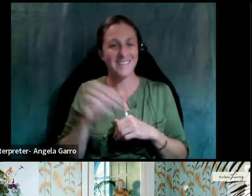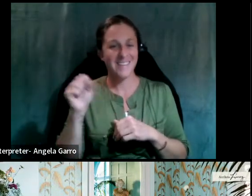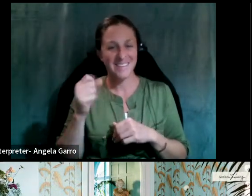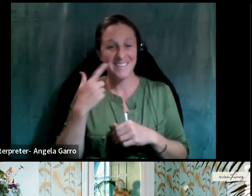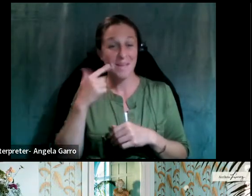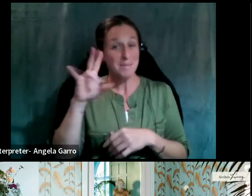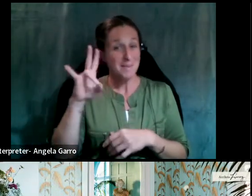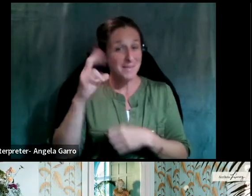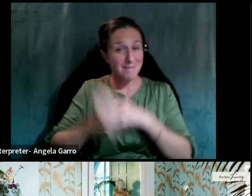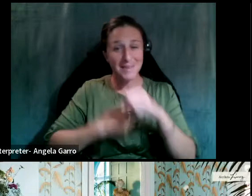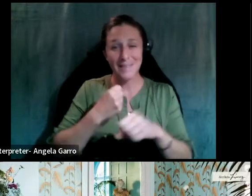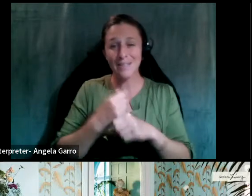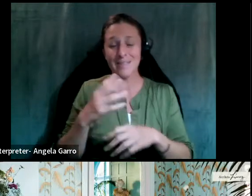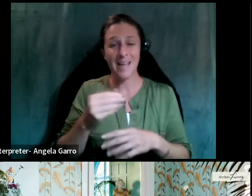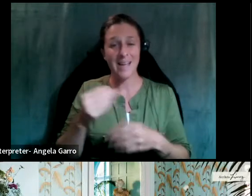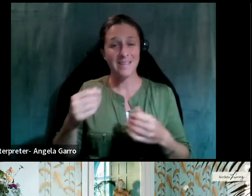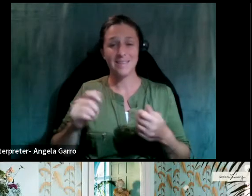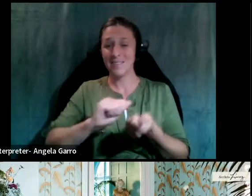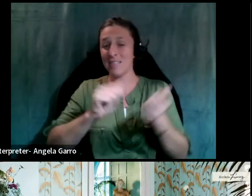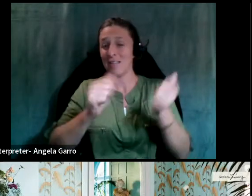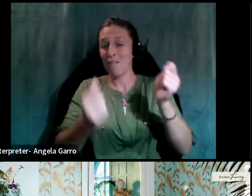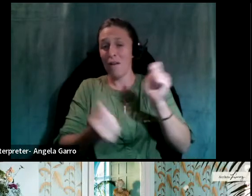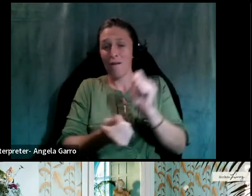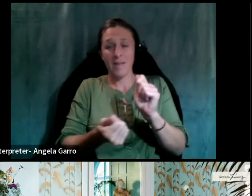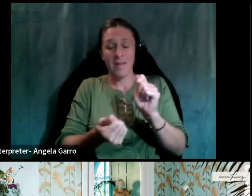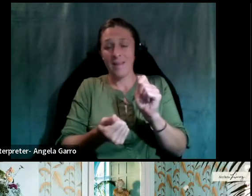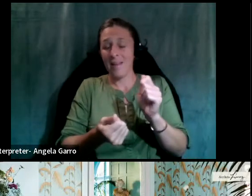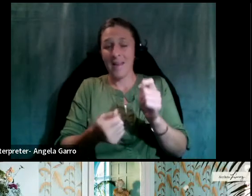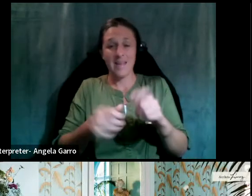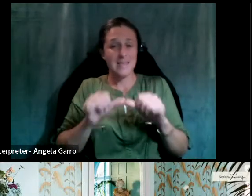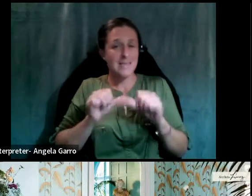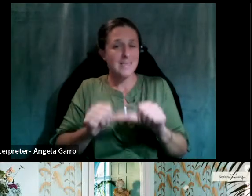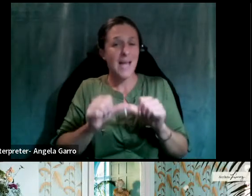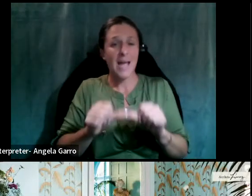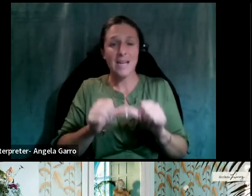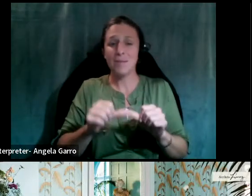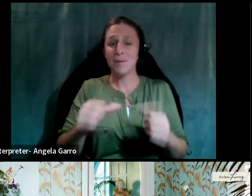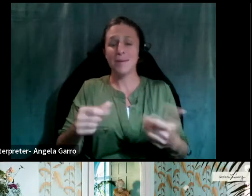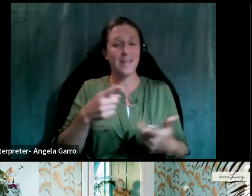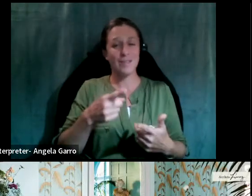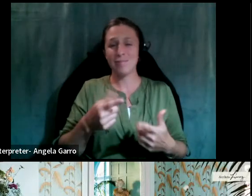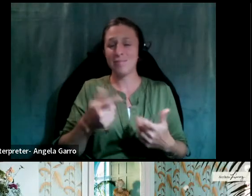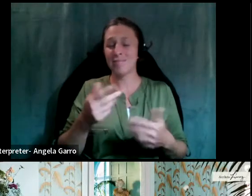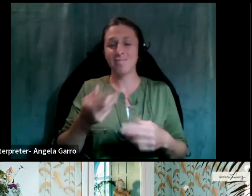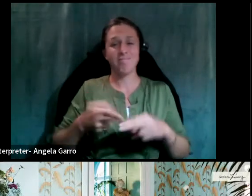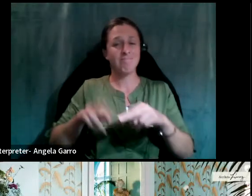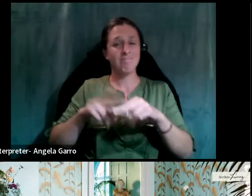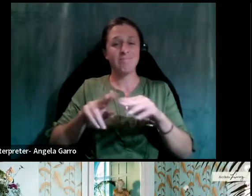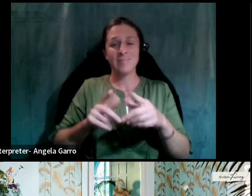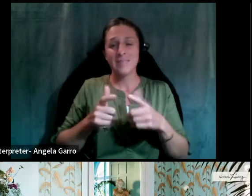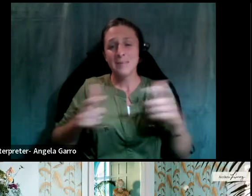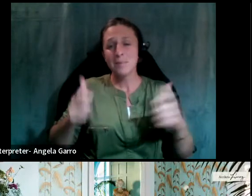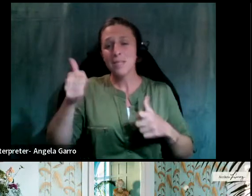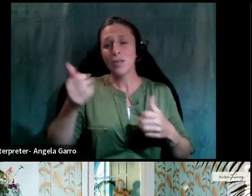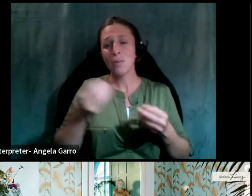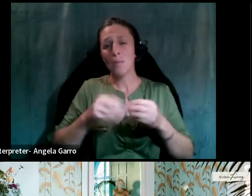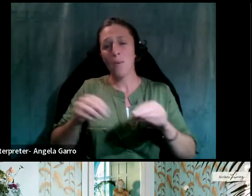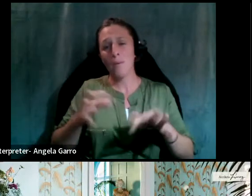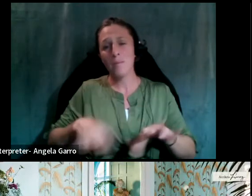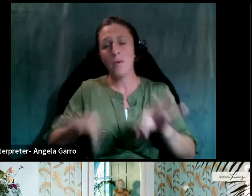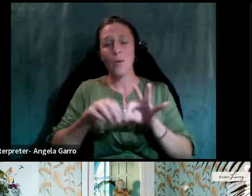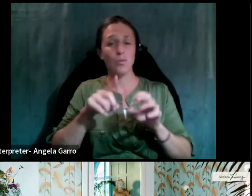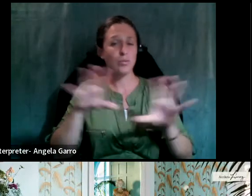7 years, and it's evolving and it's sustainable, and it's just getting bigger and more important, and you're doing some great work.